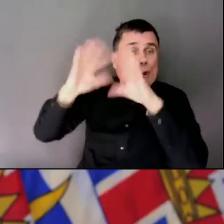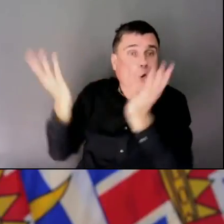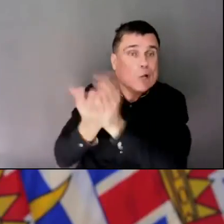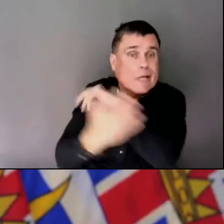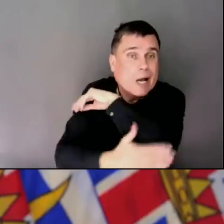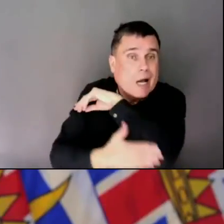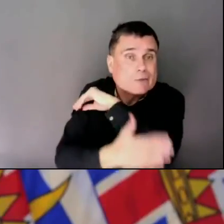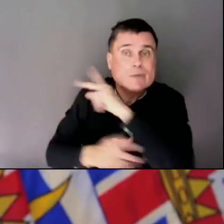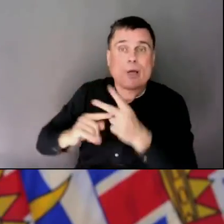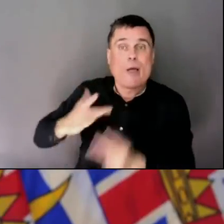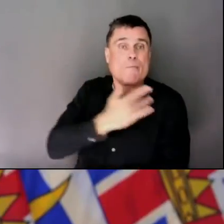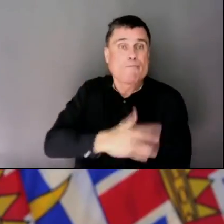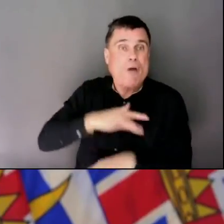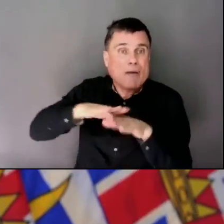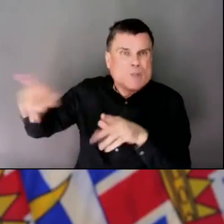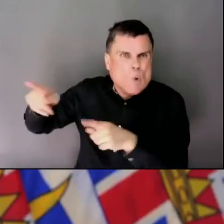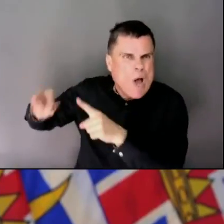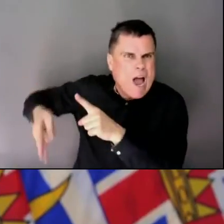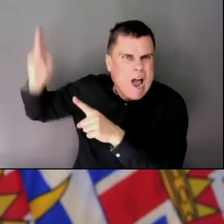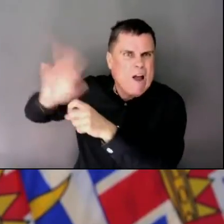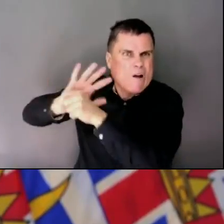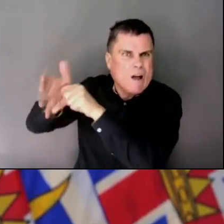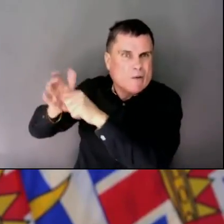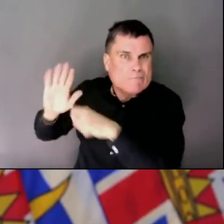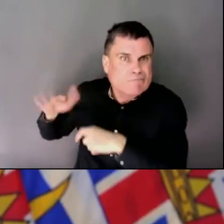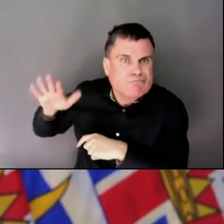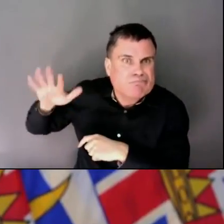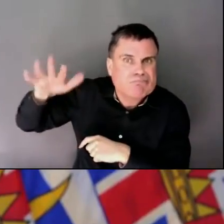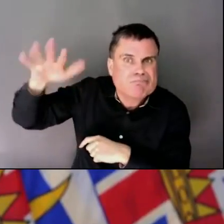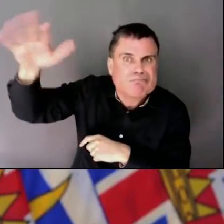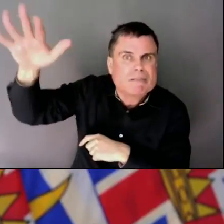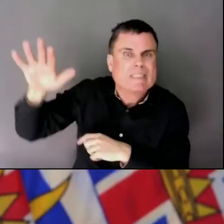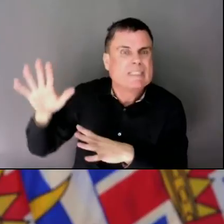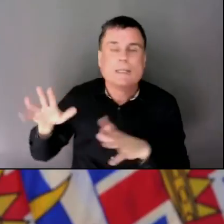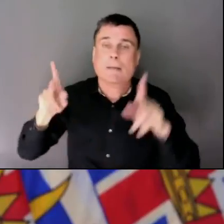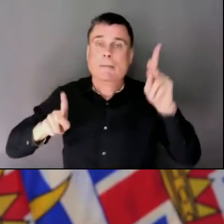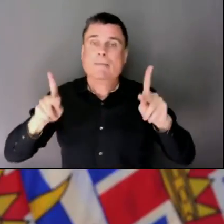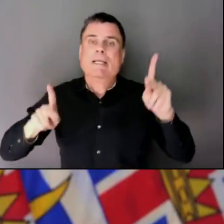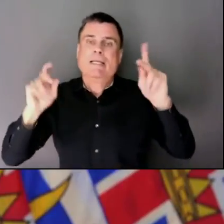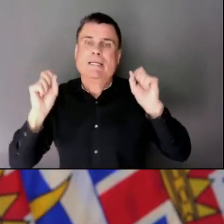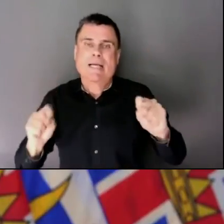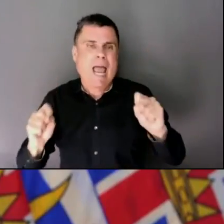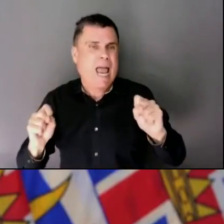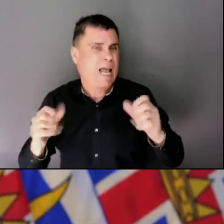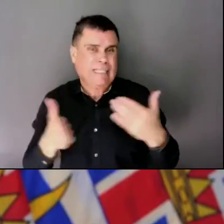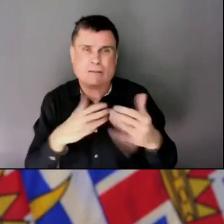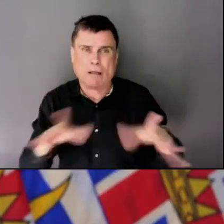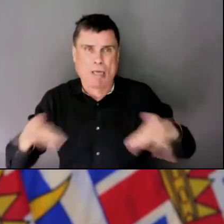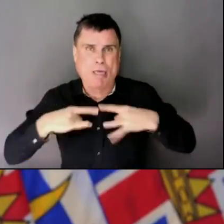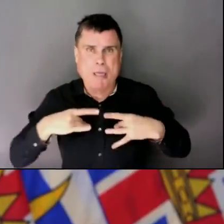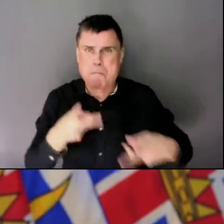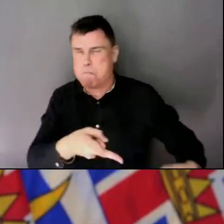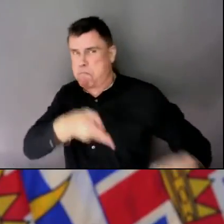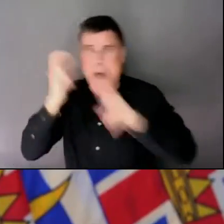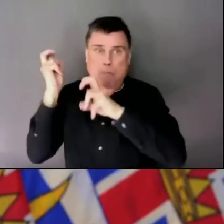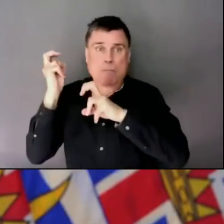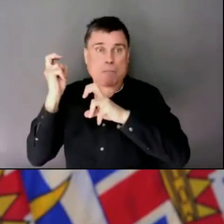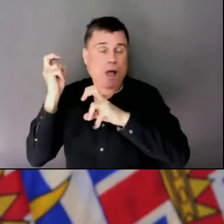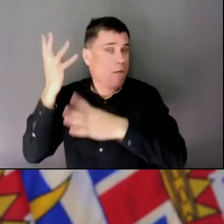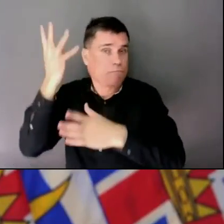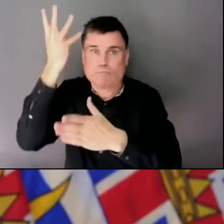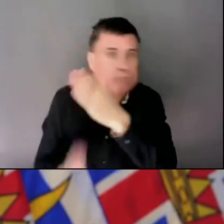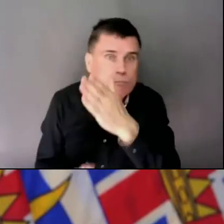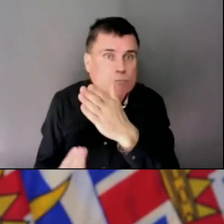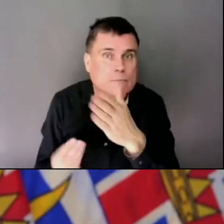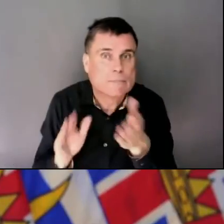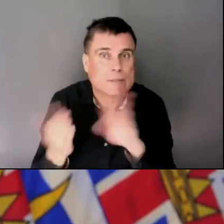hospital, and die from COVID. So all of us have to maintain what we're doing to keep our transmission rates